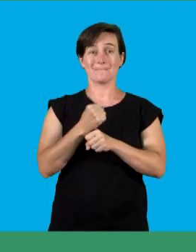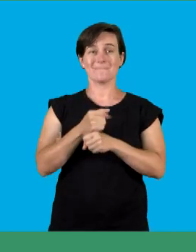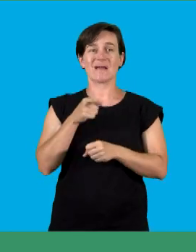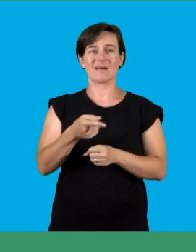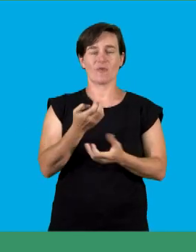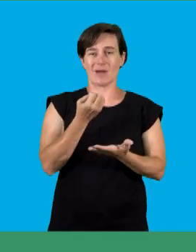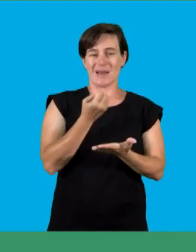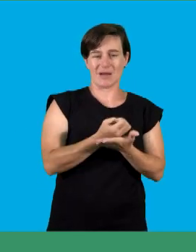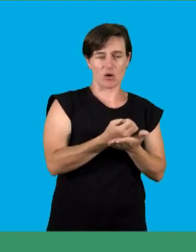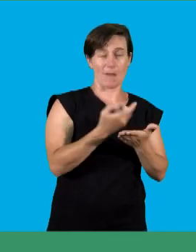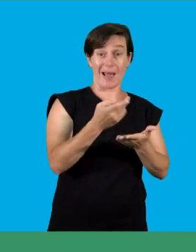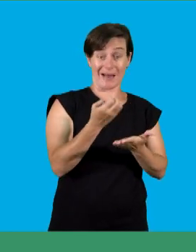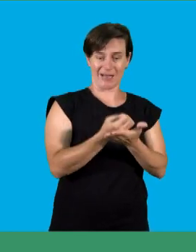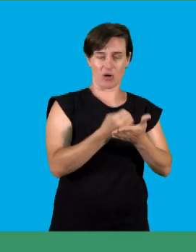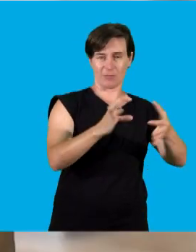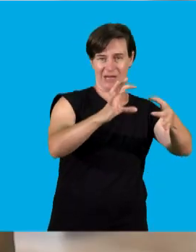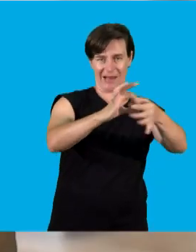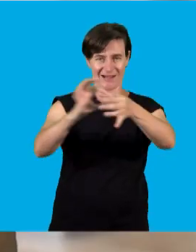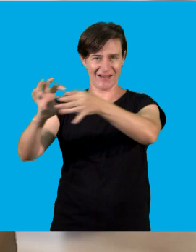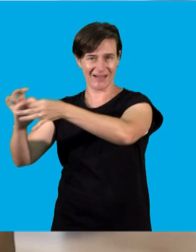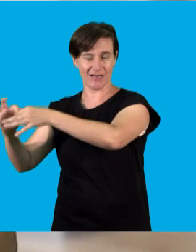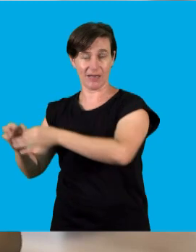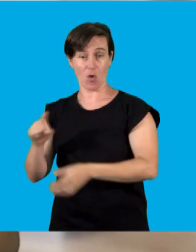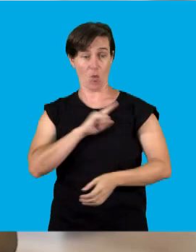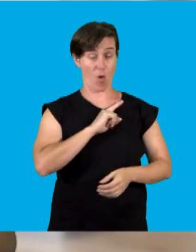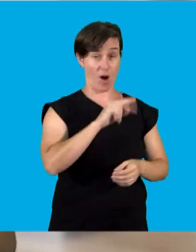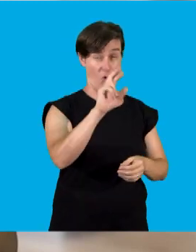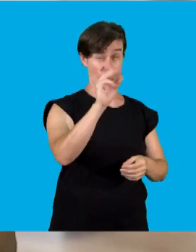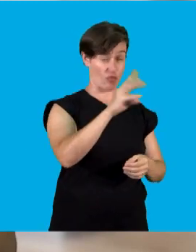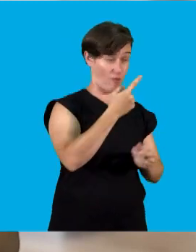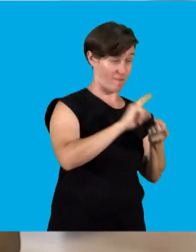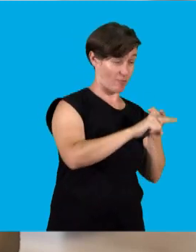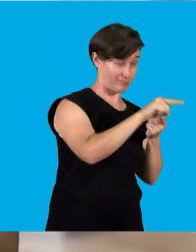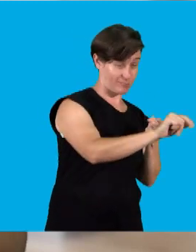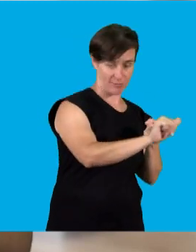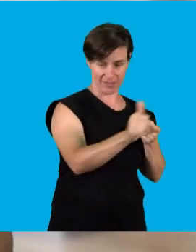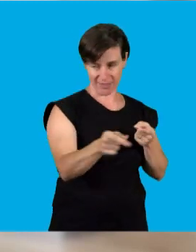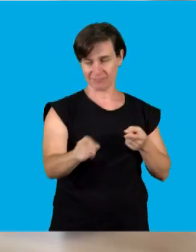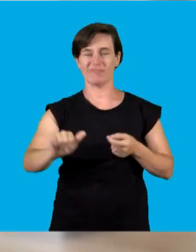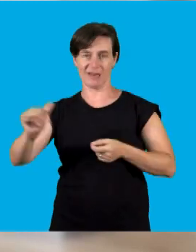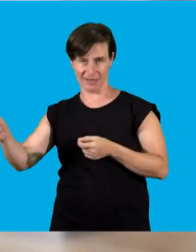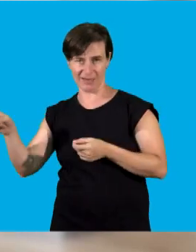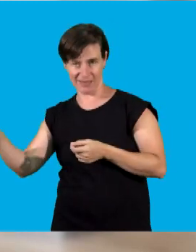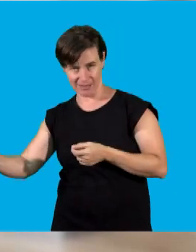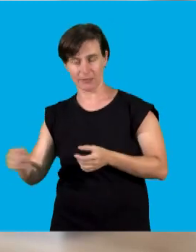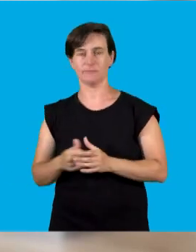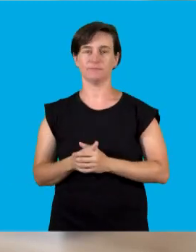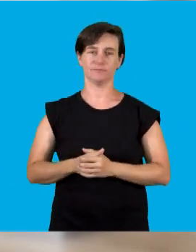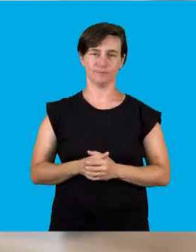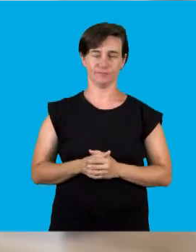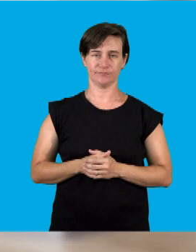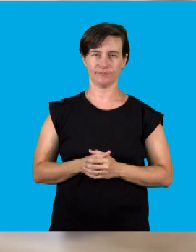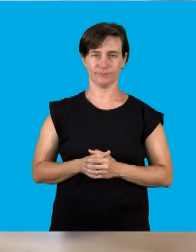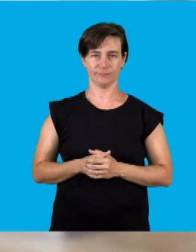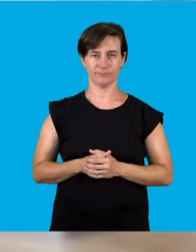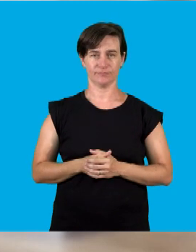of production, because we know that they move from one sector to another sector and from secondary sector to the tertiary sector.